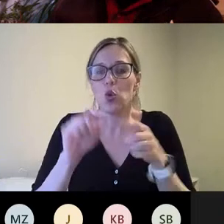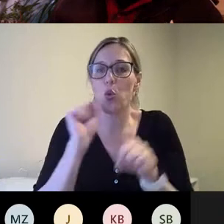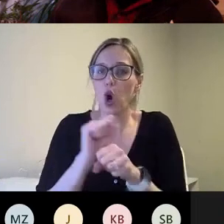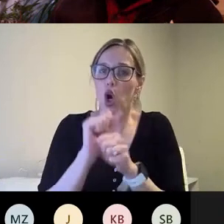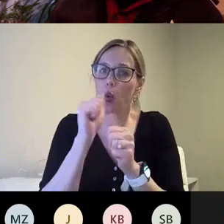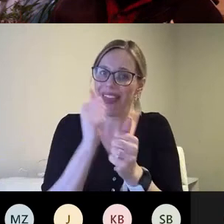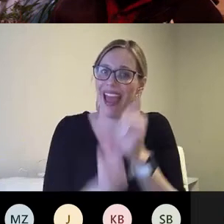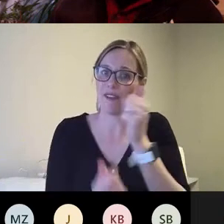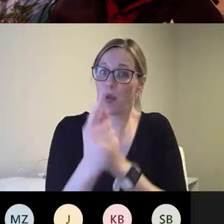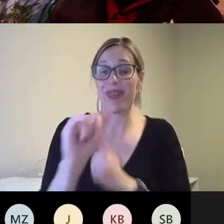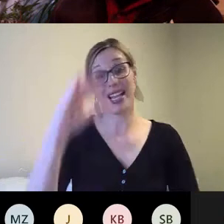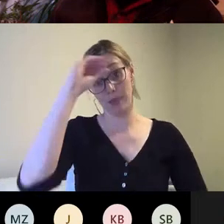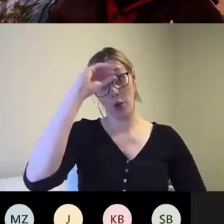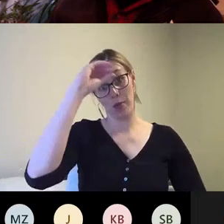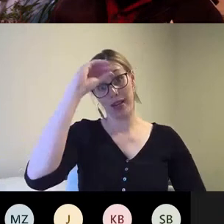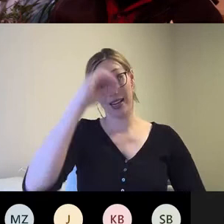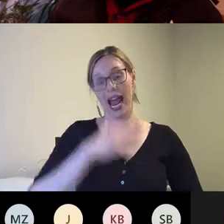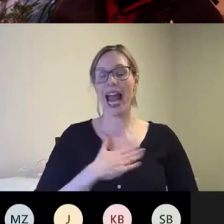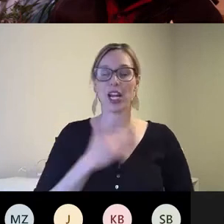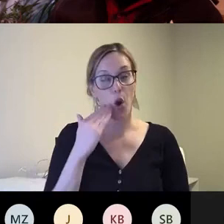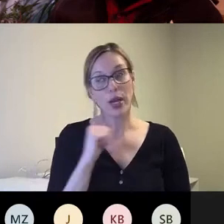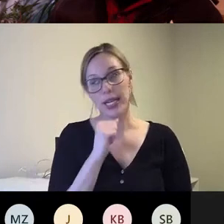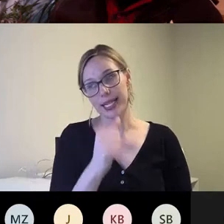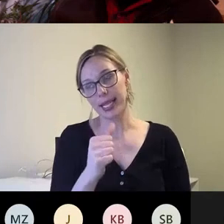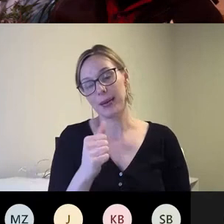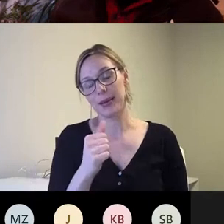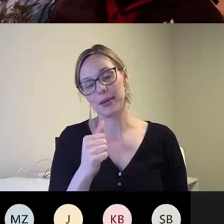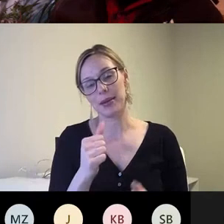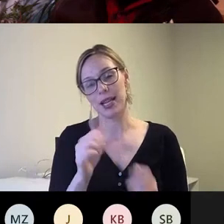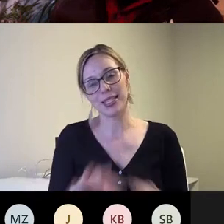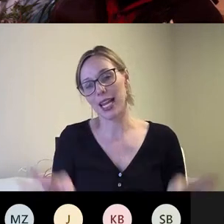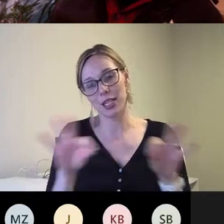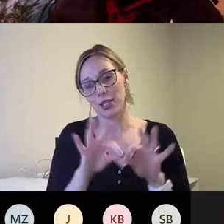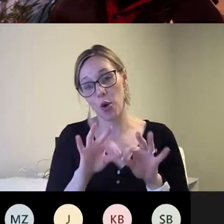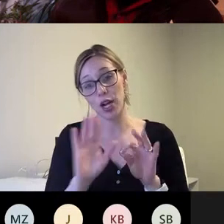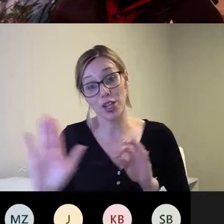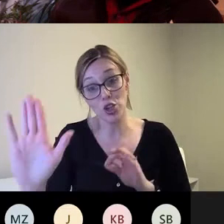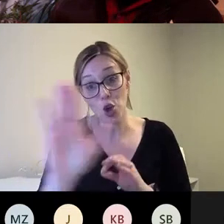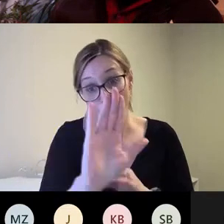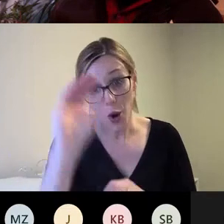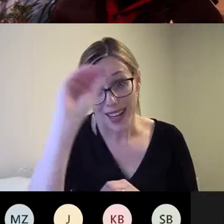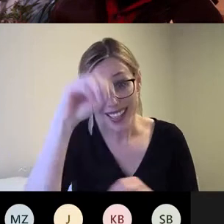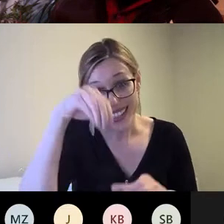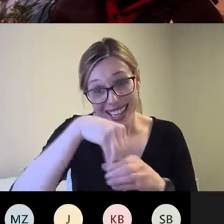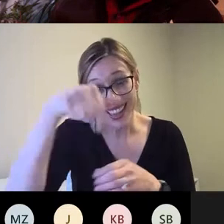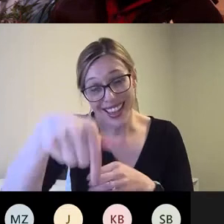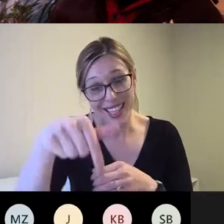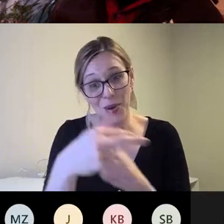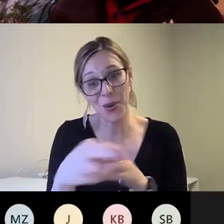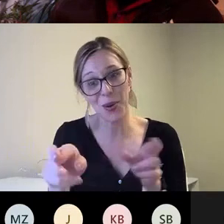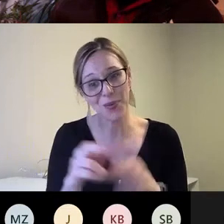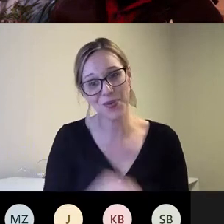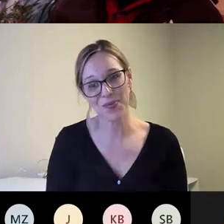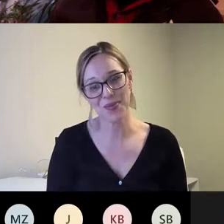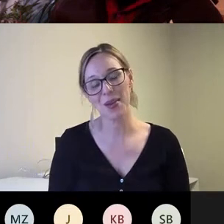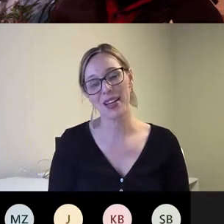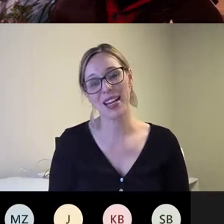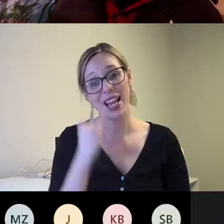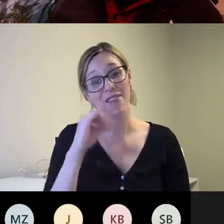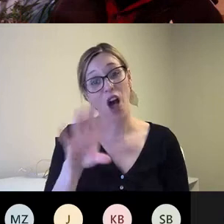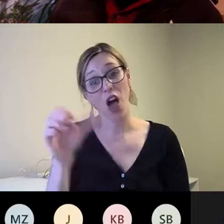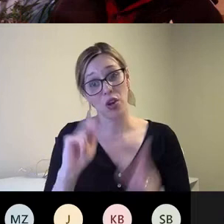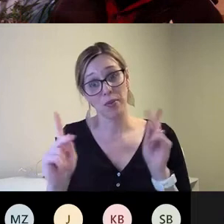my opinion doesn't matter as much as the opinion of everyone else in this virtual room. So I just don't know if anyone has anything else to say about it before